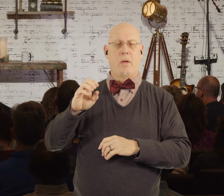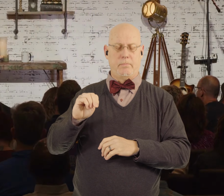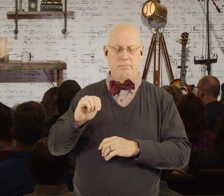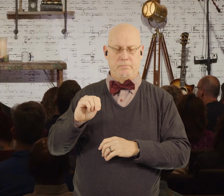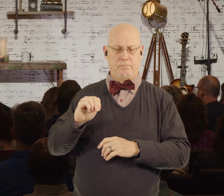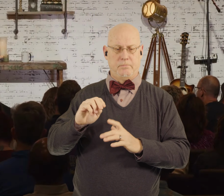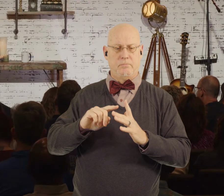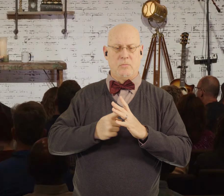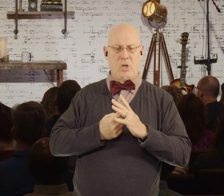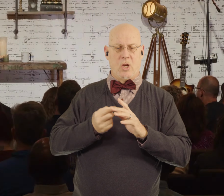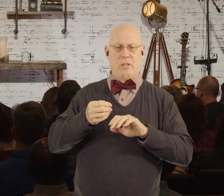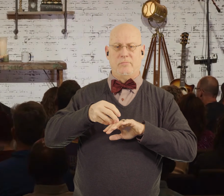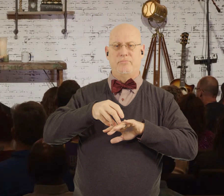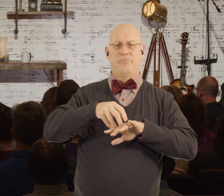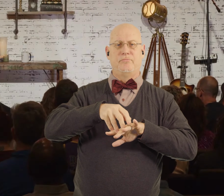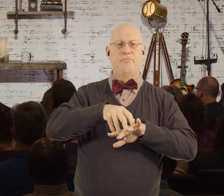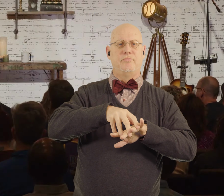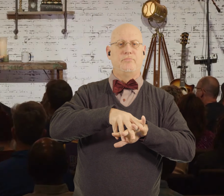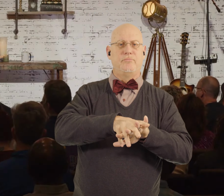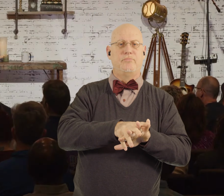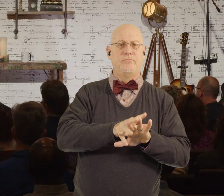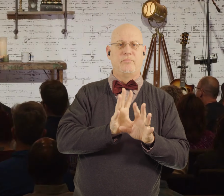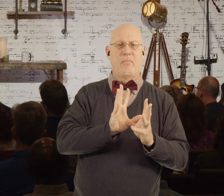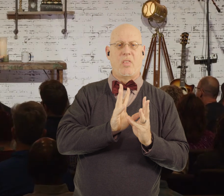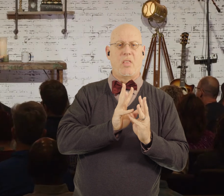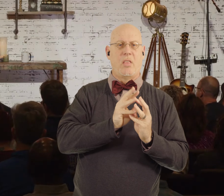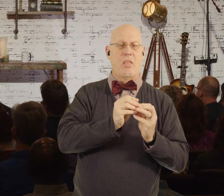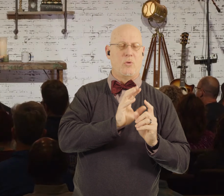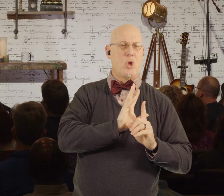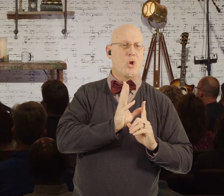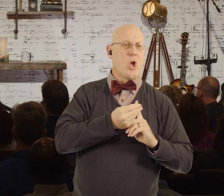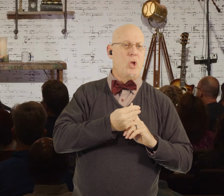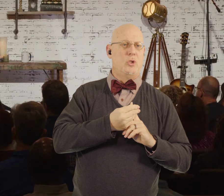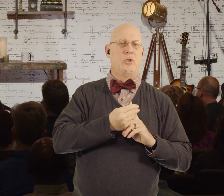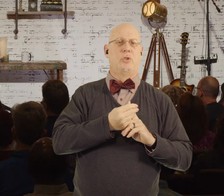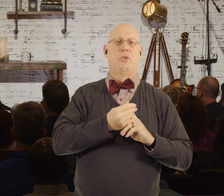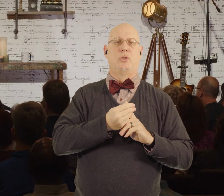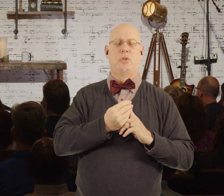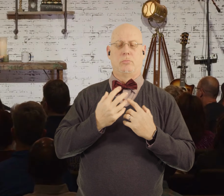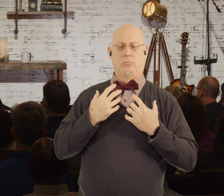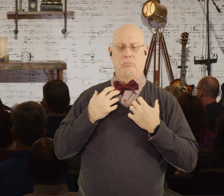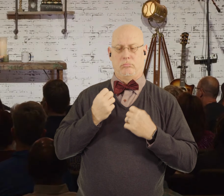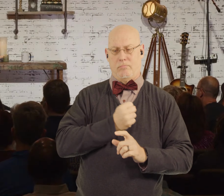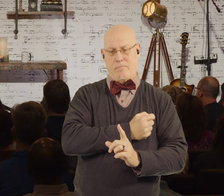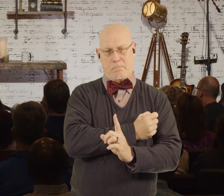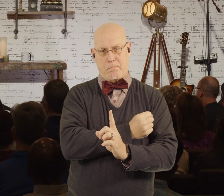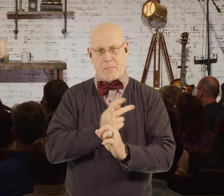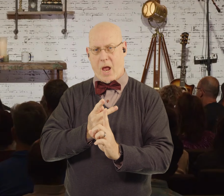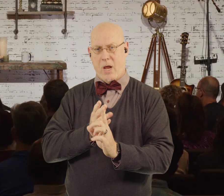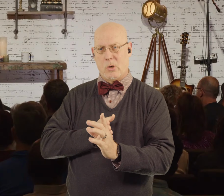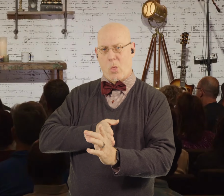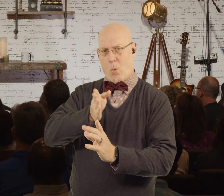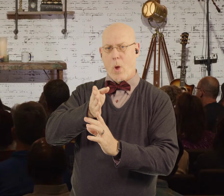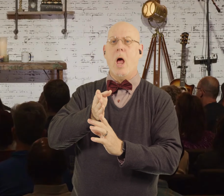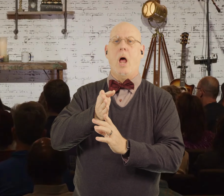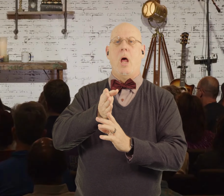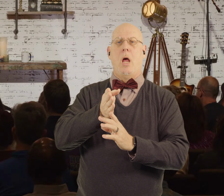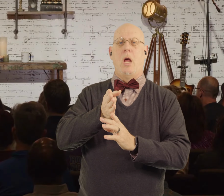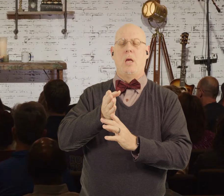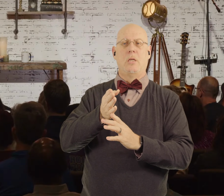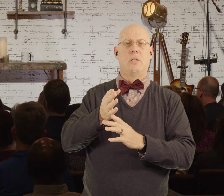Pergamum, you begun to assimilate to the culture around you, and so restoration to the way is called